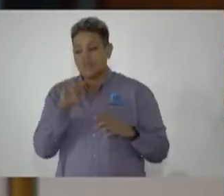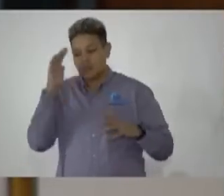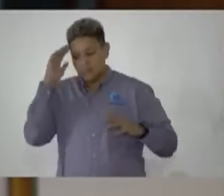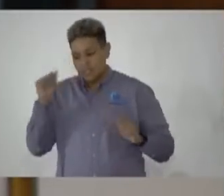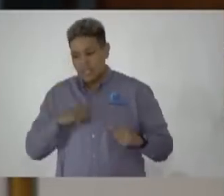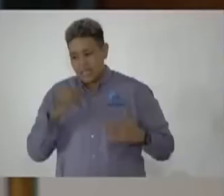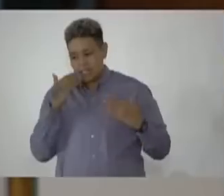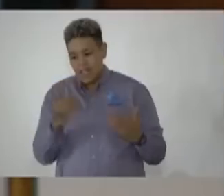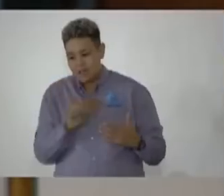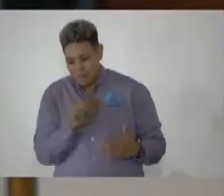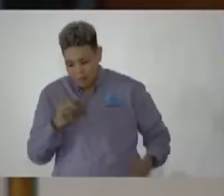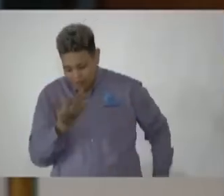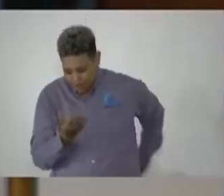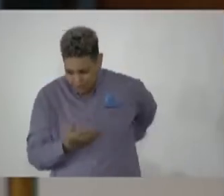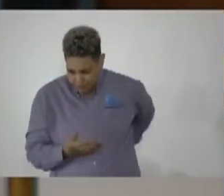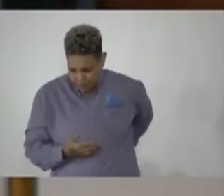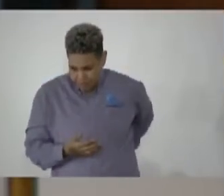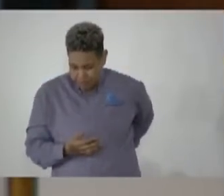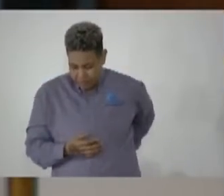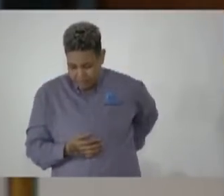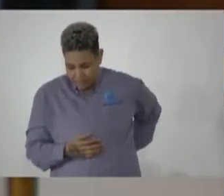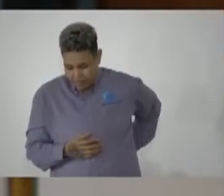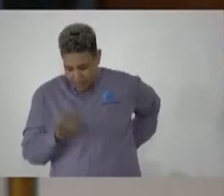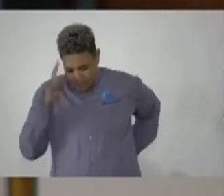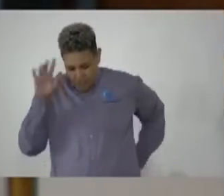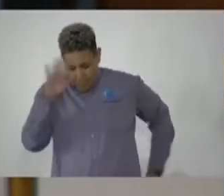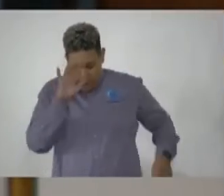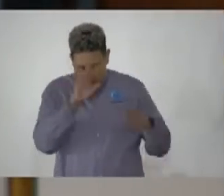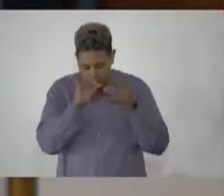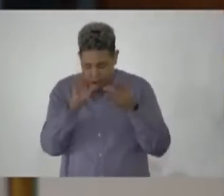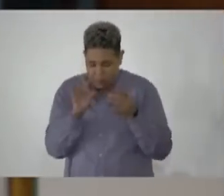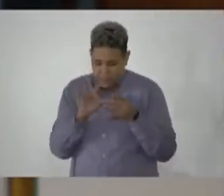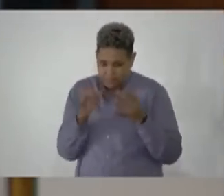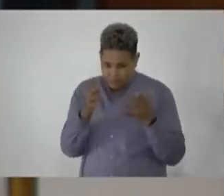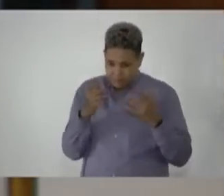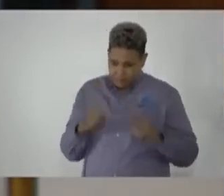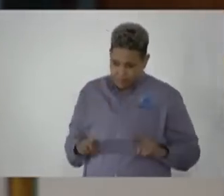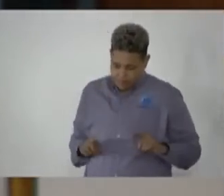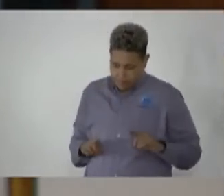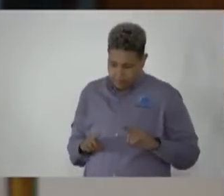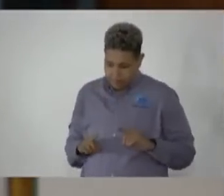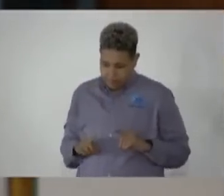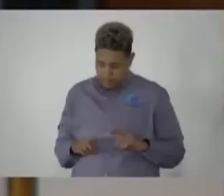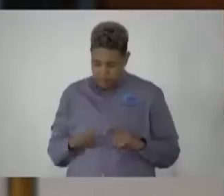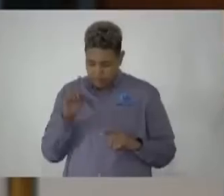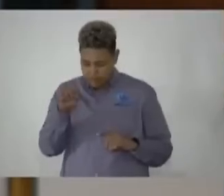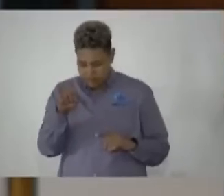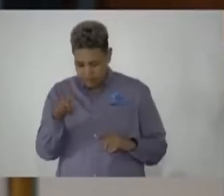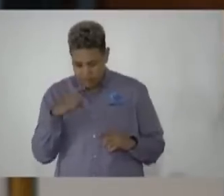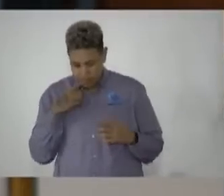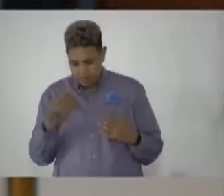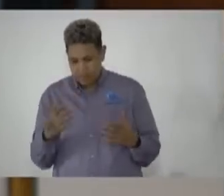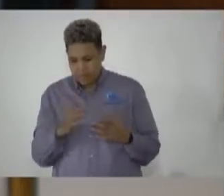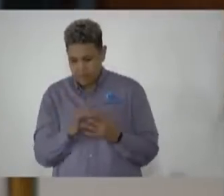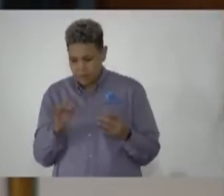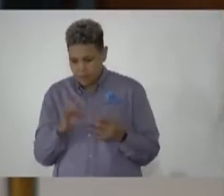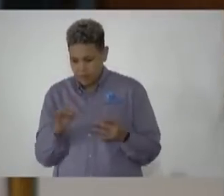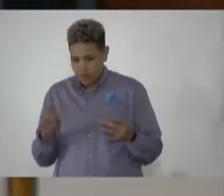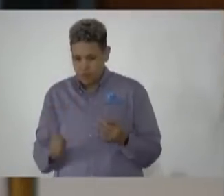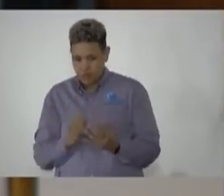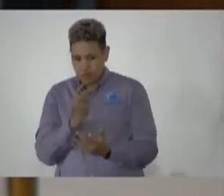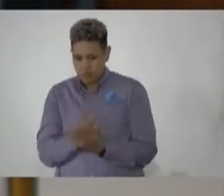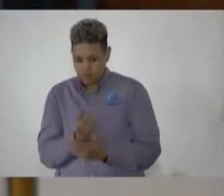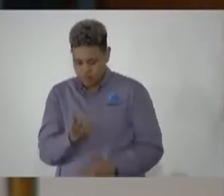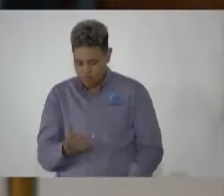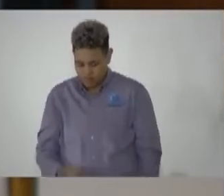President, I thank my colleagues for their comments, and I ask, Mr. President,